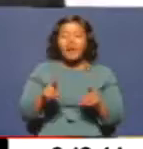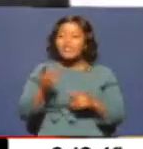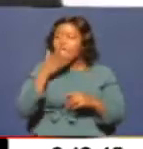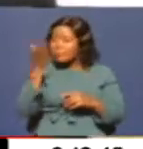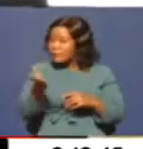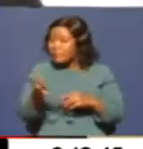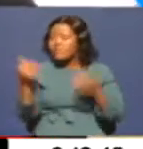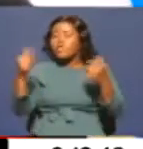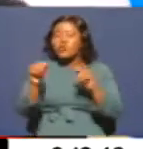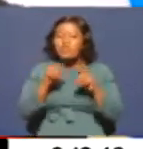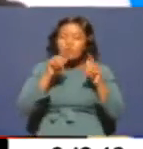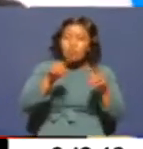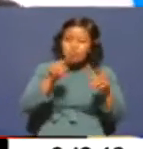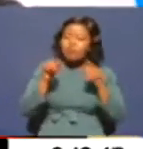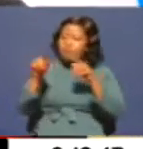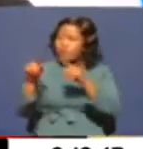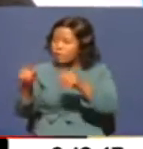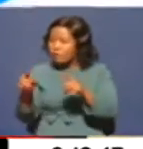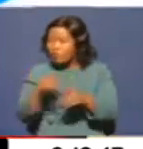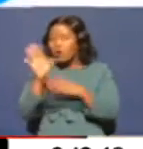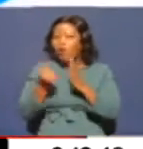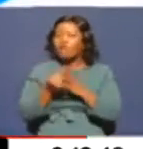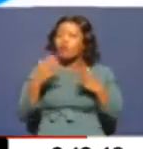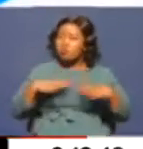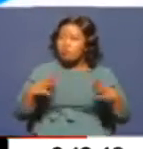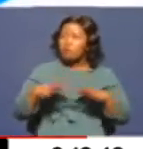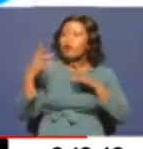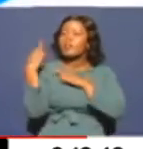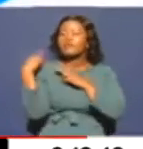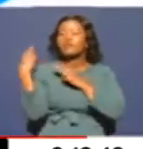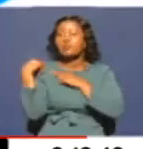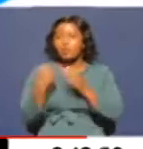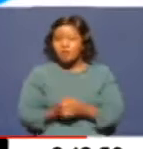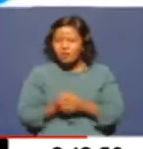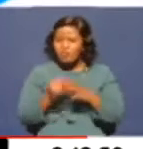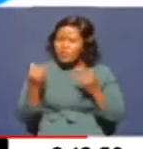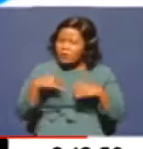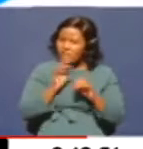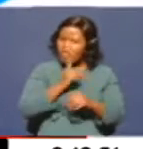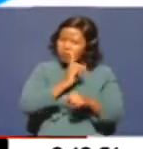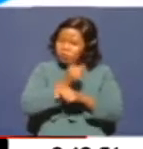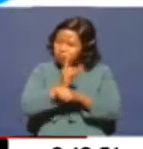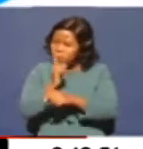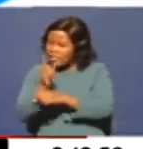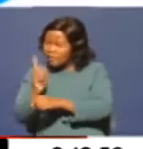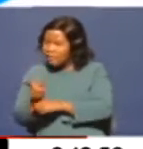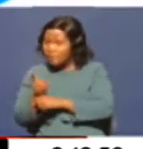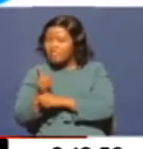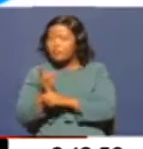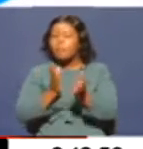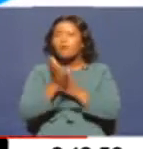and recommend prosecution of those found culpable. To intimidate by either